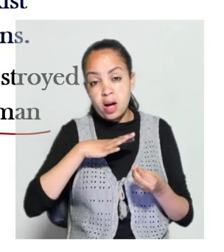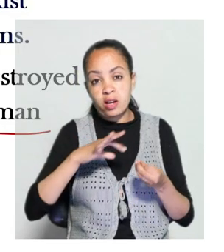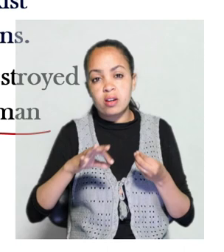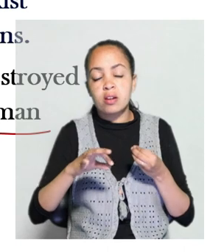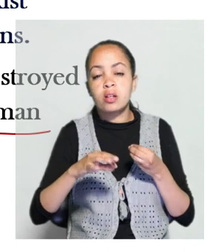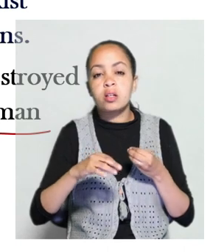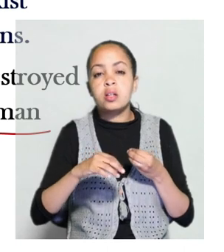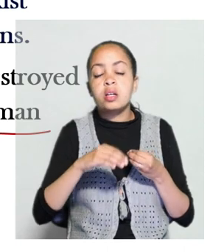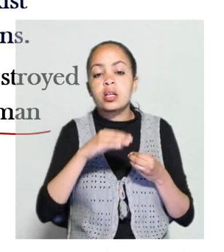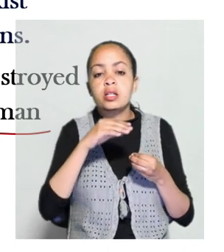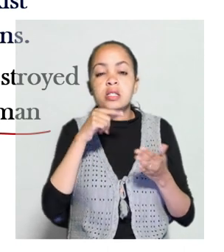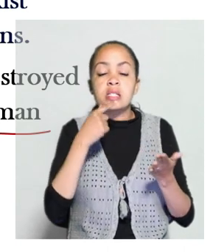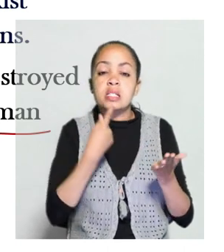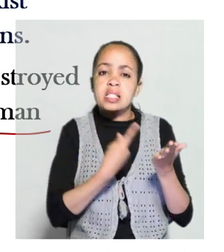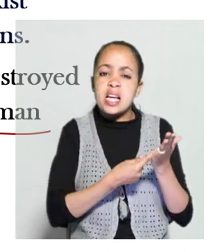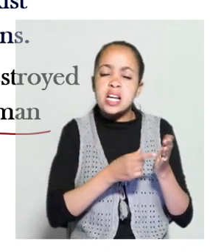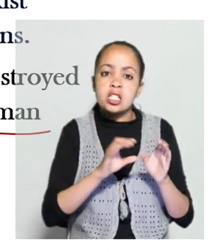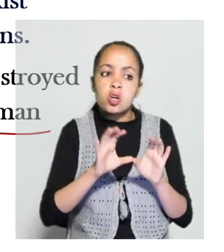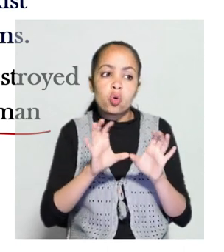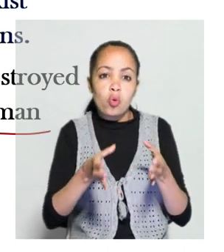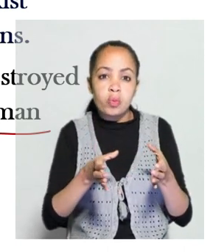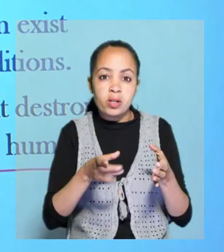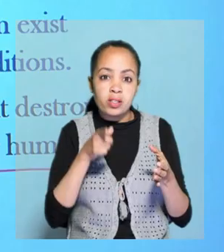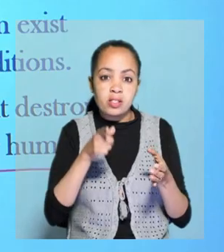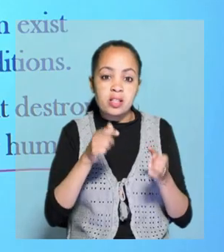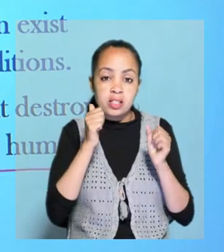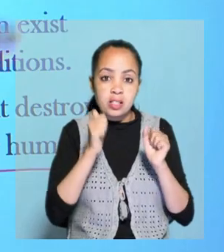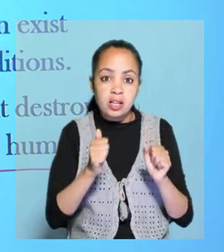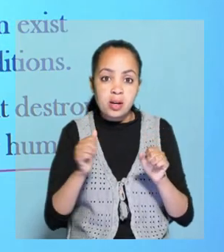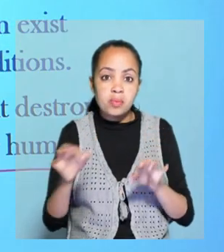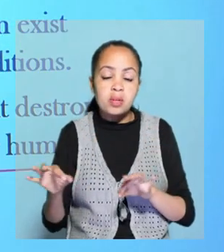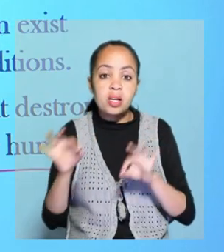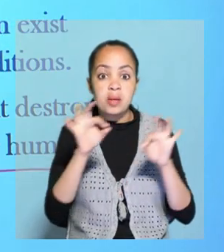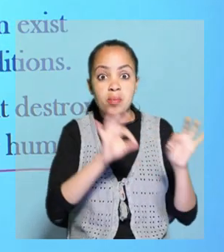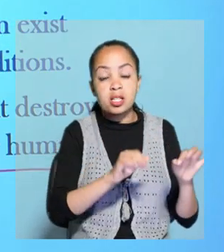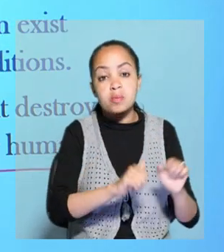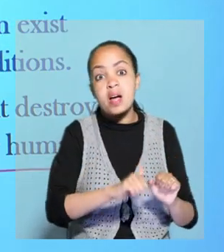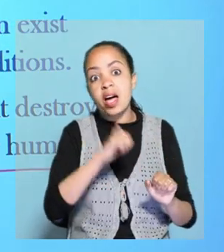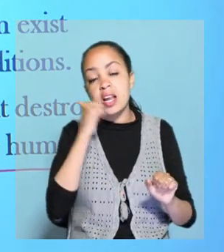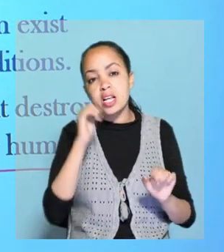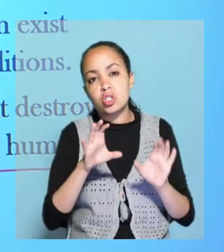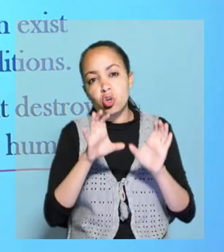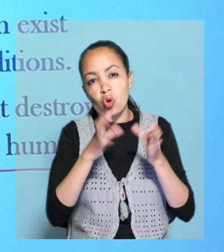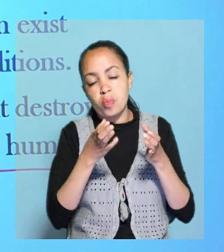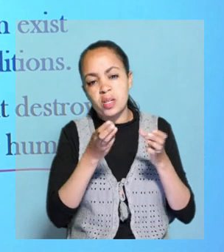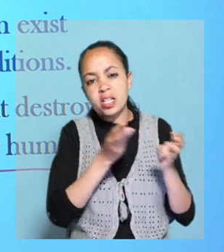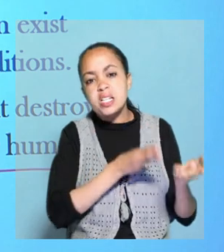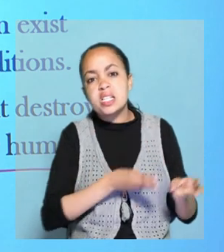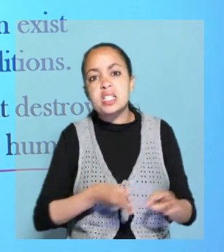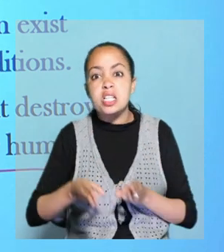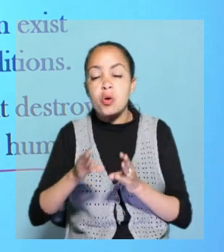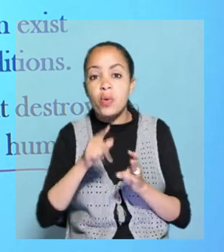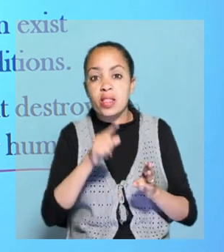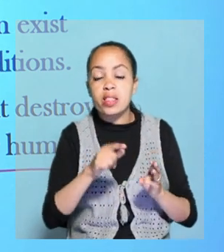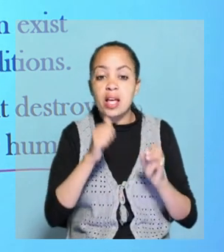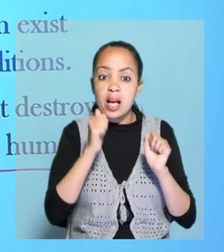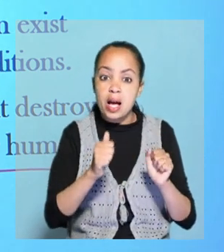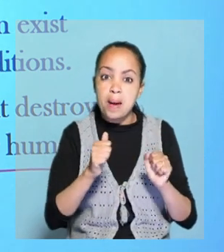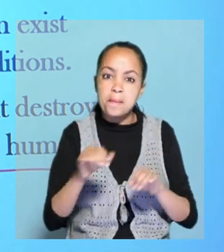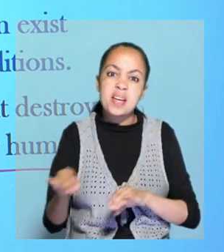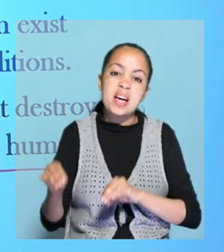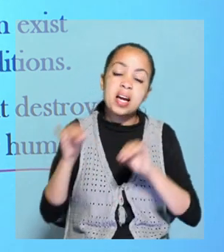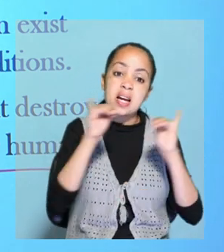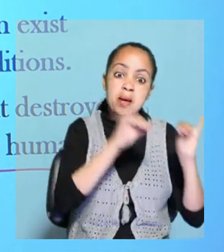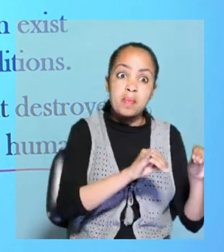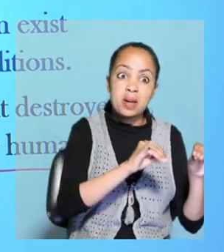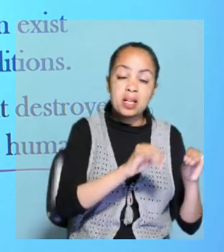So there is a community that can be replaced by another community. The way by which they can be replaced by